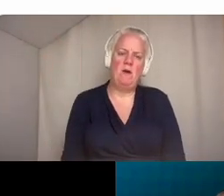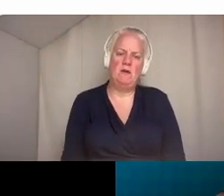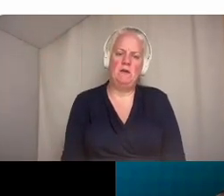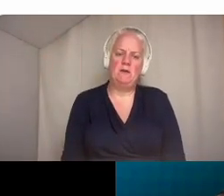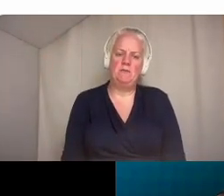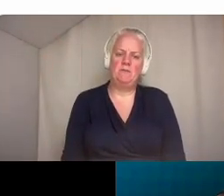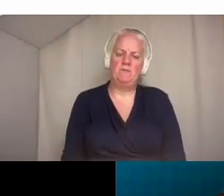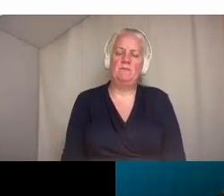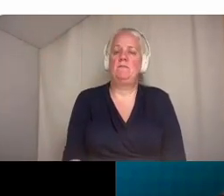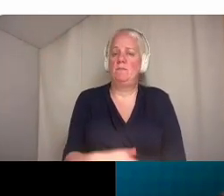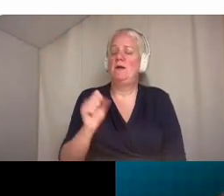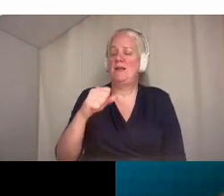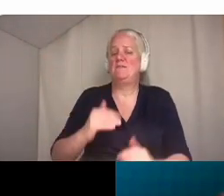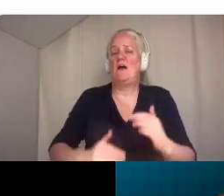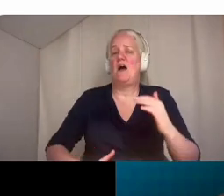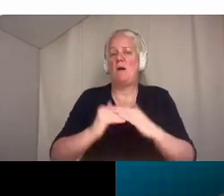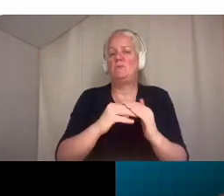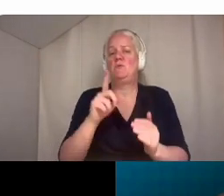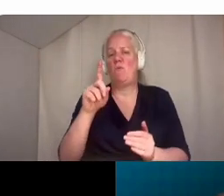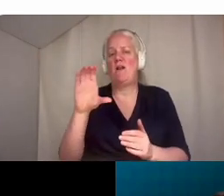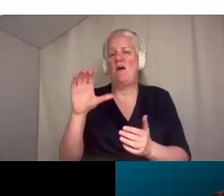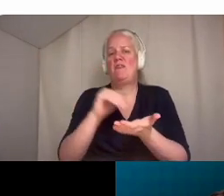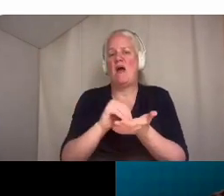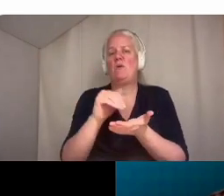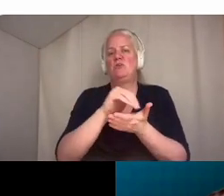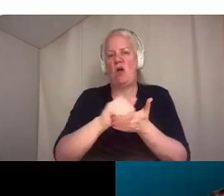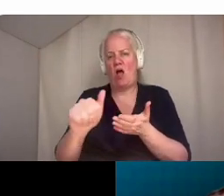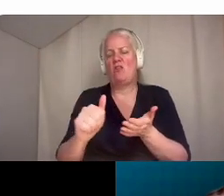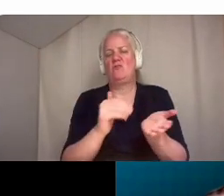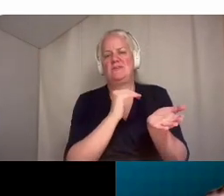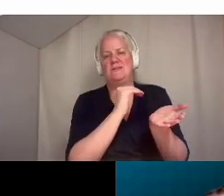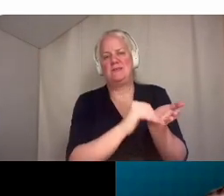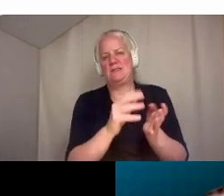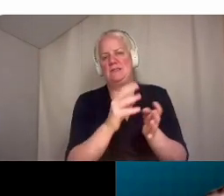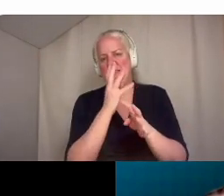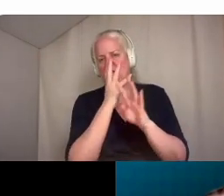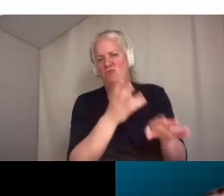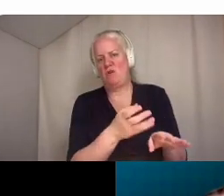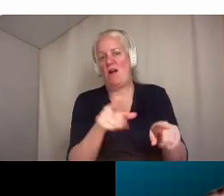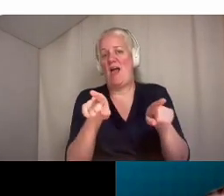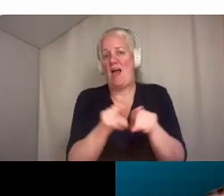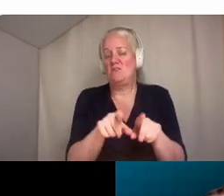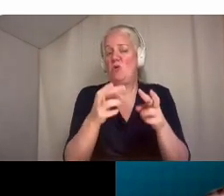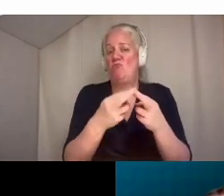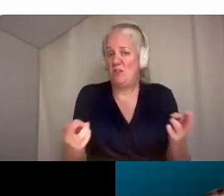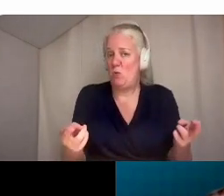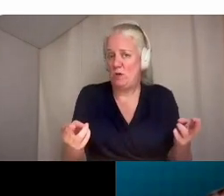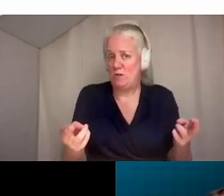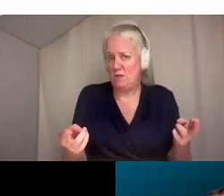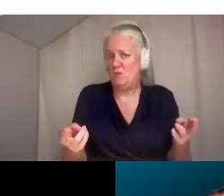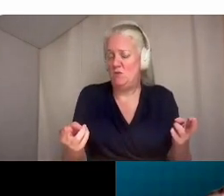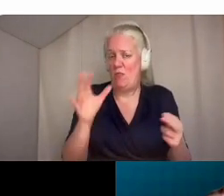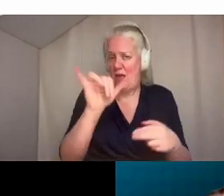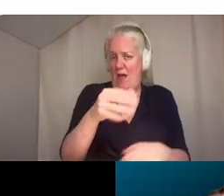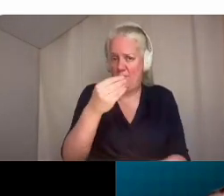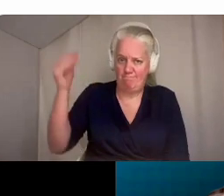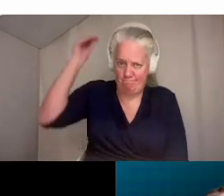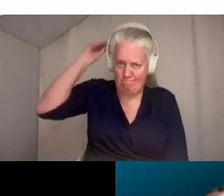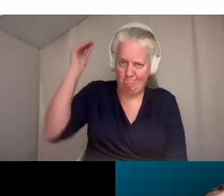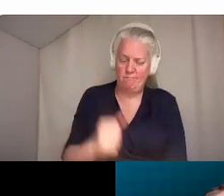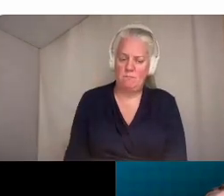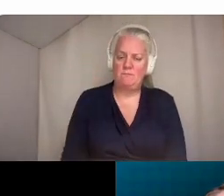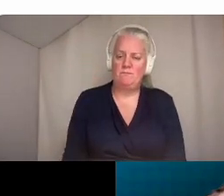to $100,000 is disregarded as a resource. So just keep that in the back of your mind.